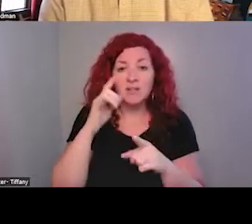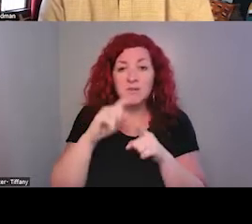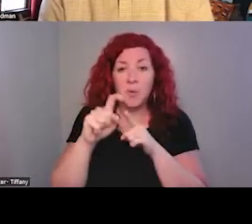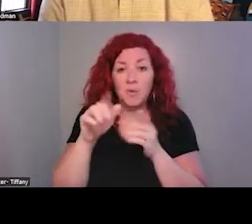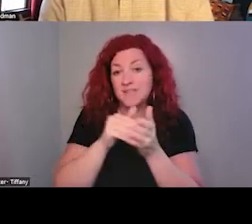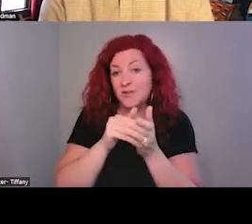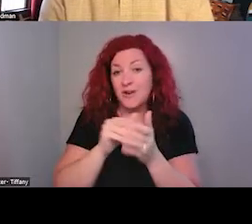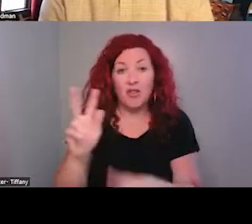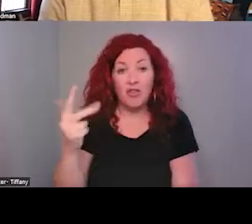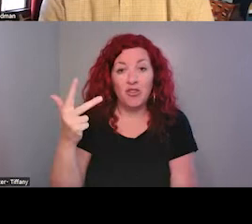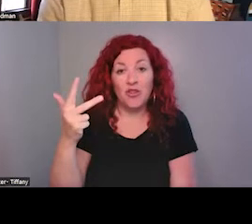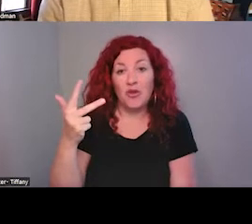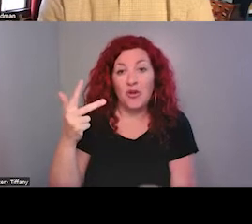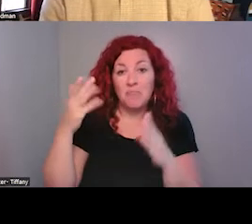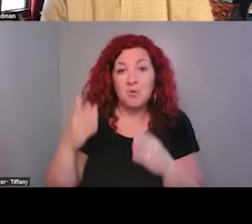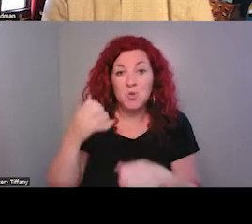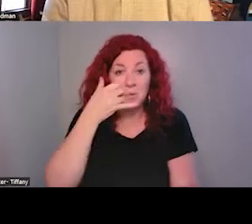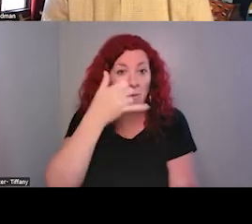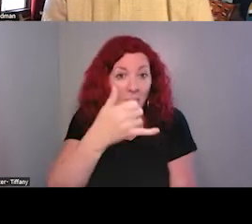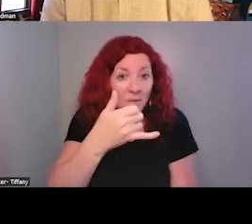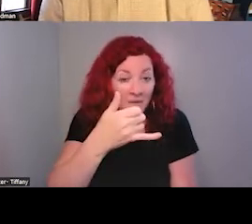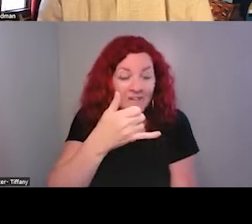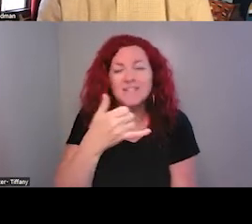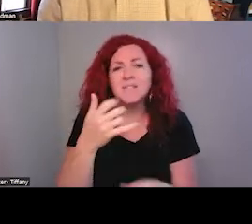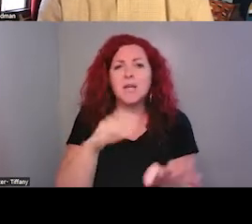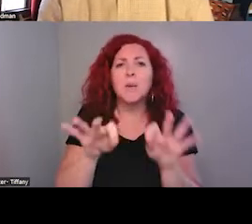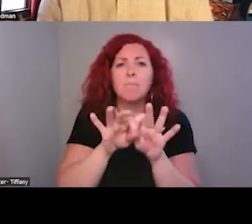those third-party calls, it's important to also sort of treat the